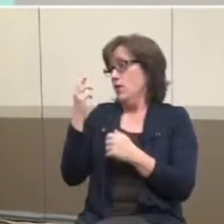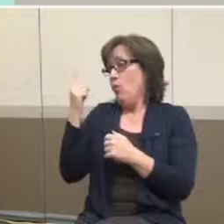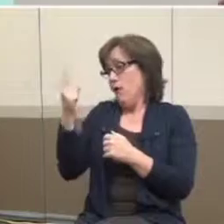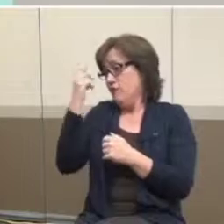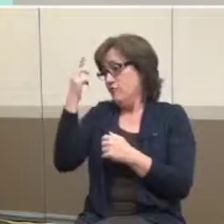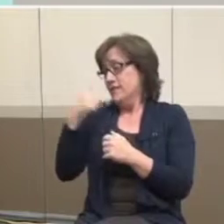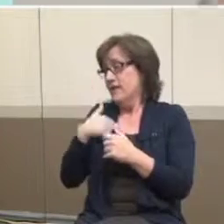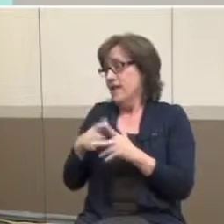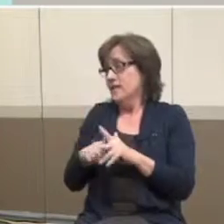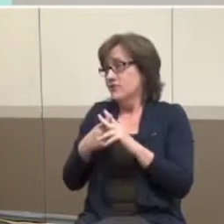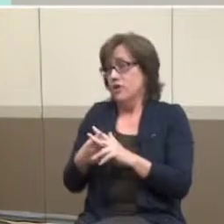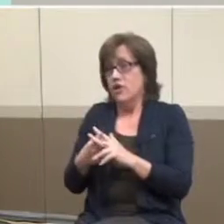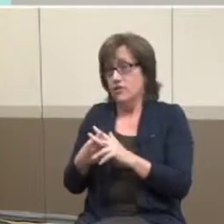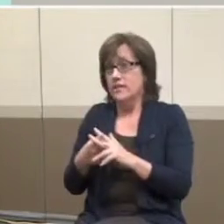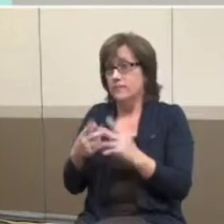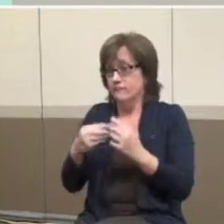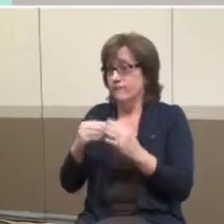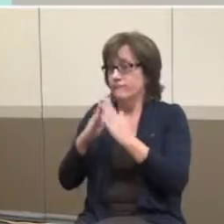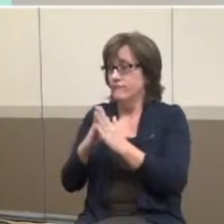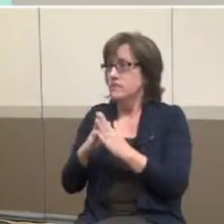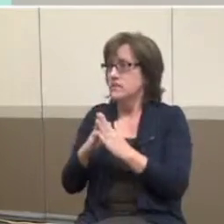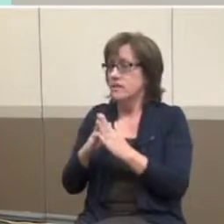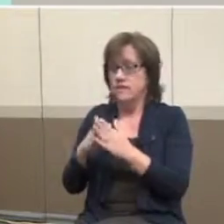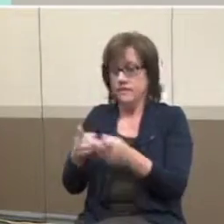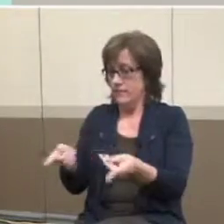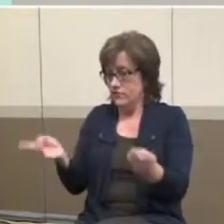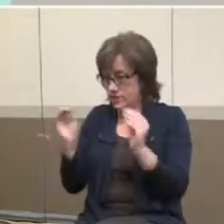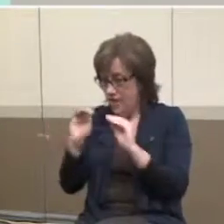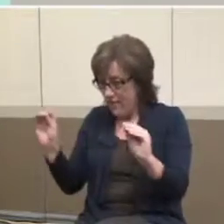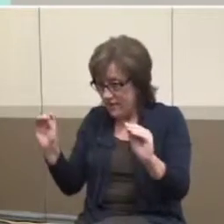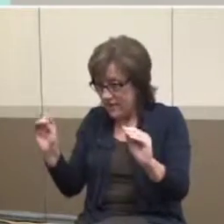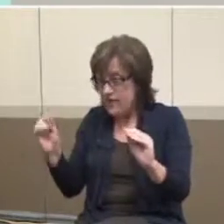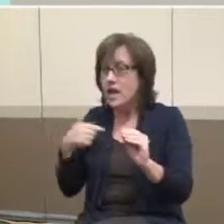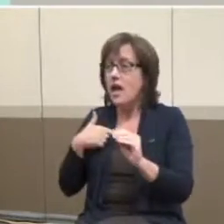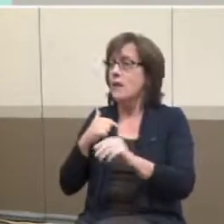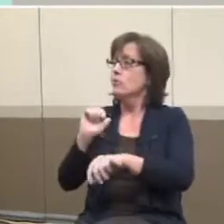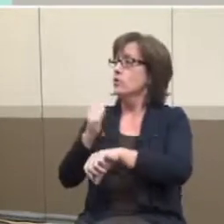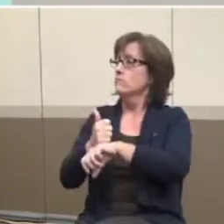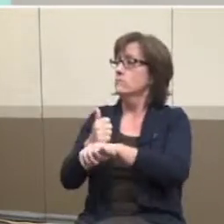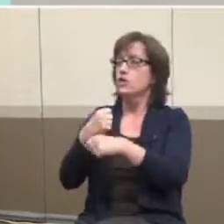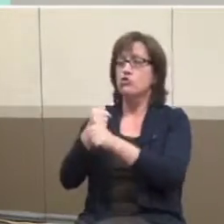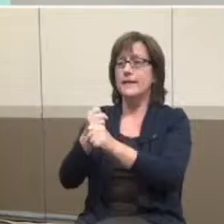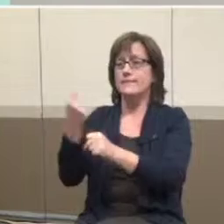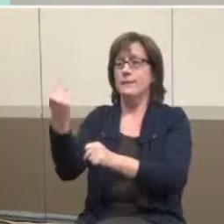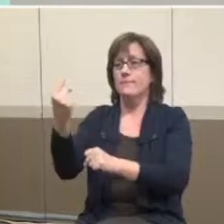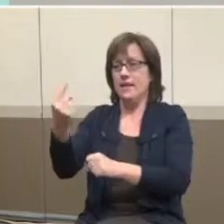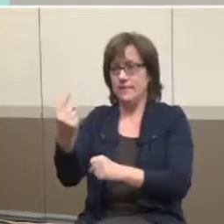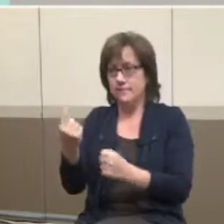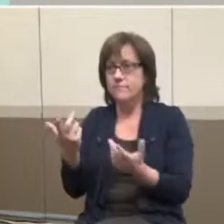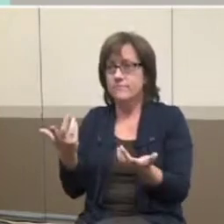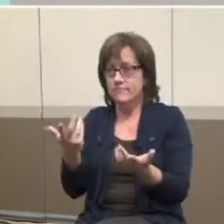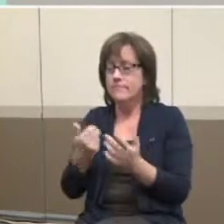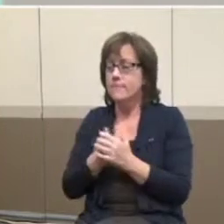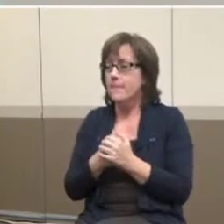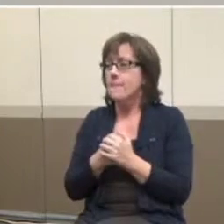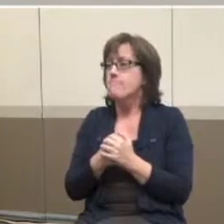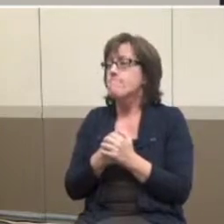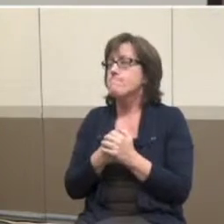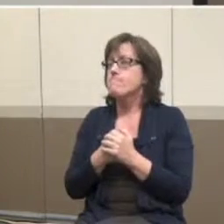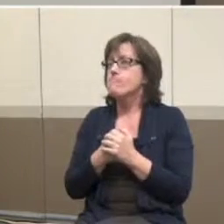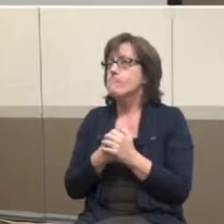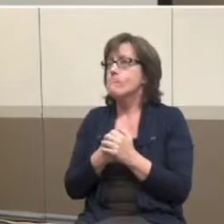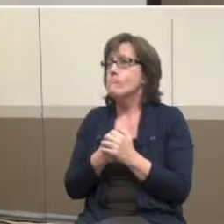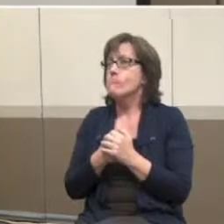I guess if it's not happening, I need to make it happen, and I need to try to create something. So that was my response.